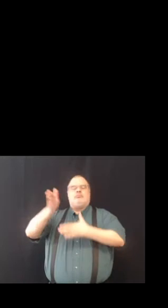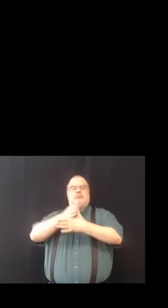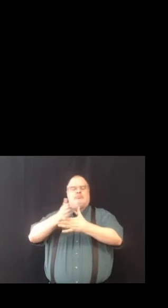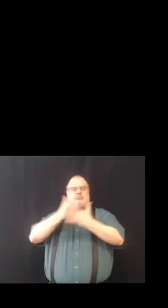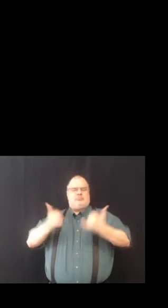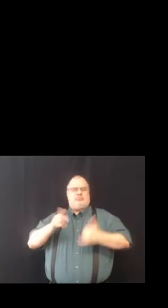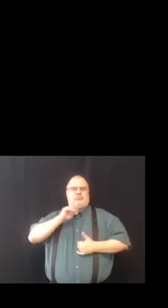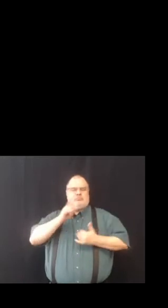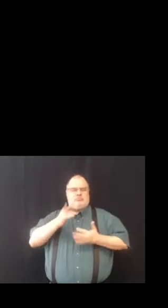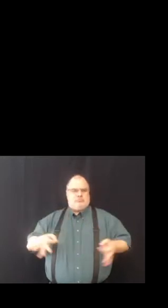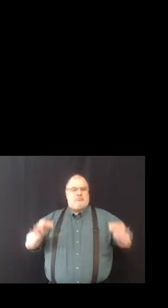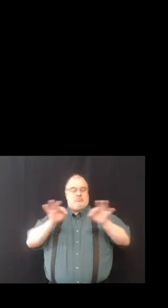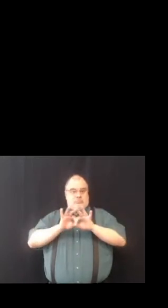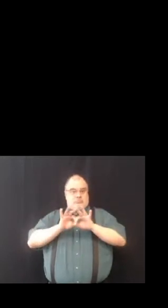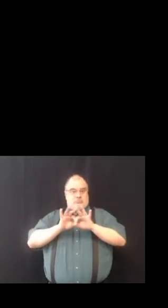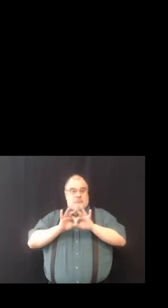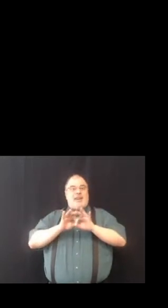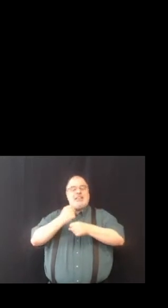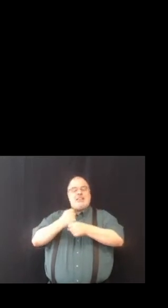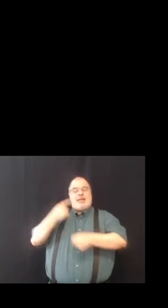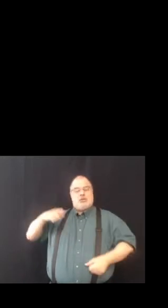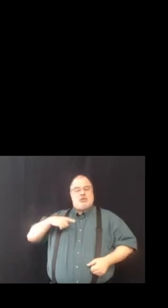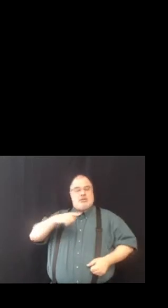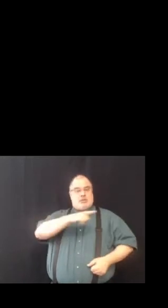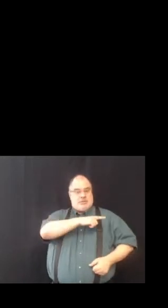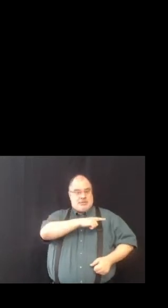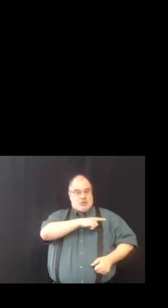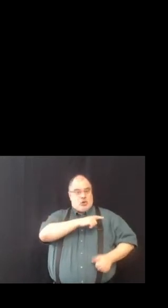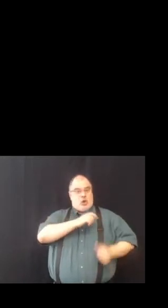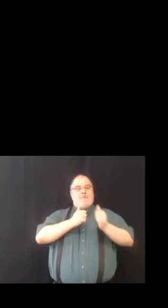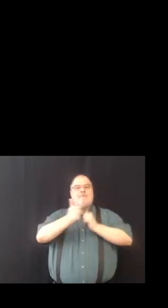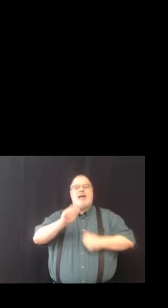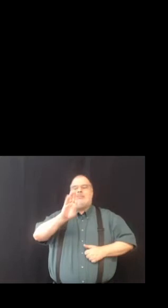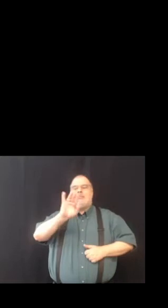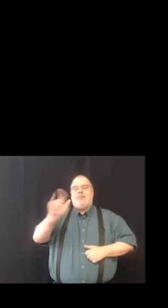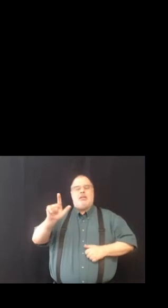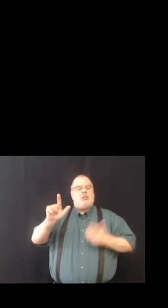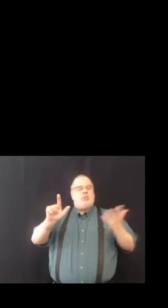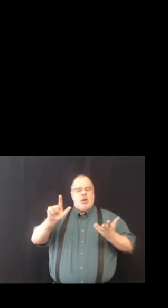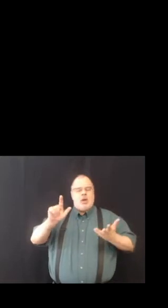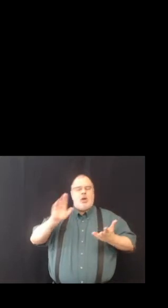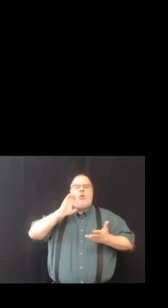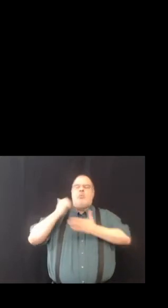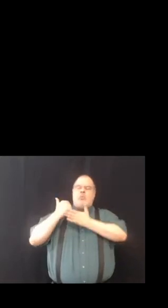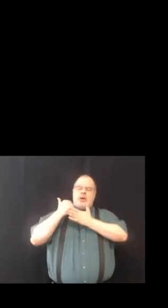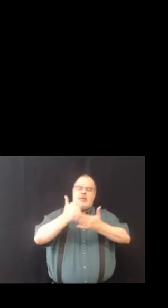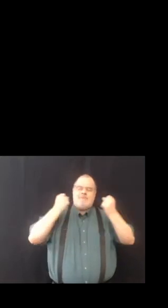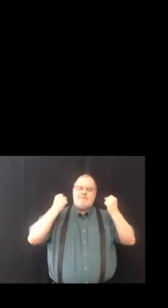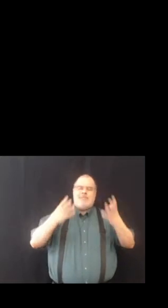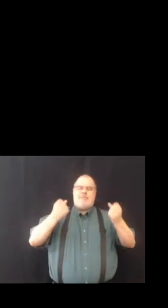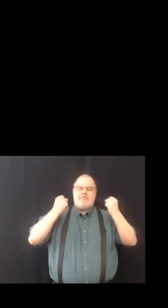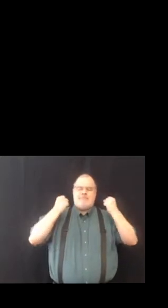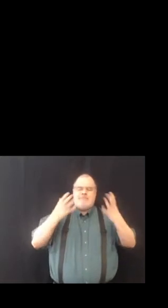extremely important. The legislature last year passed a bill that is going to assist many, many individuals